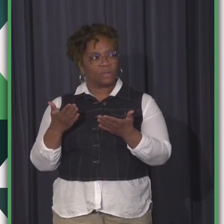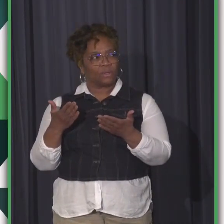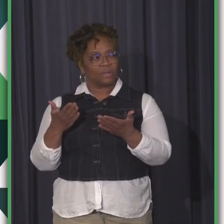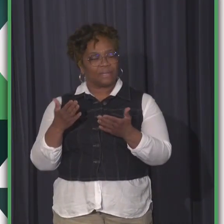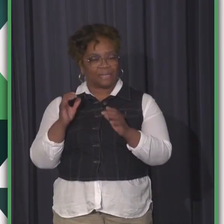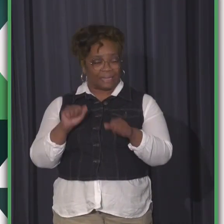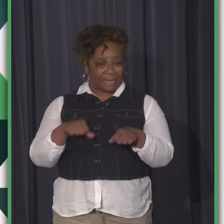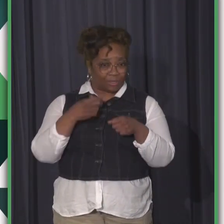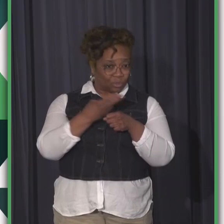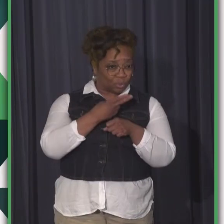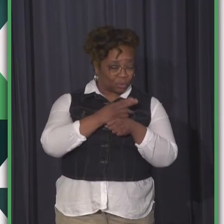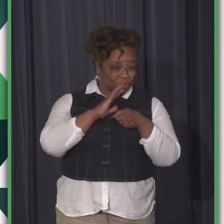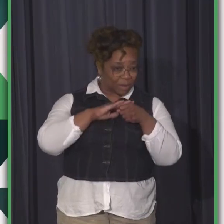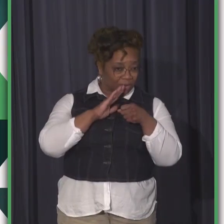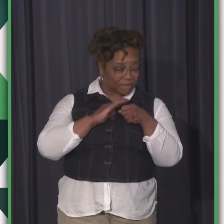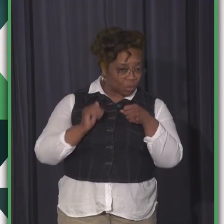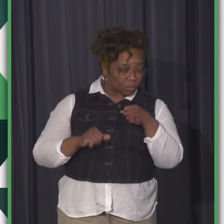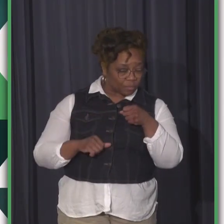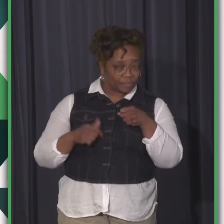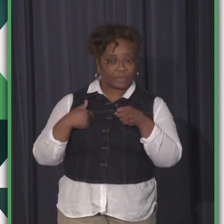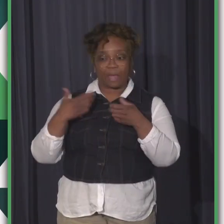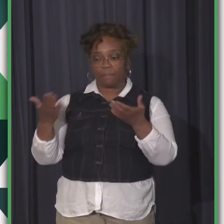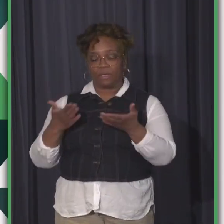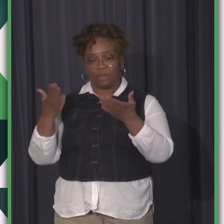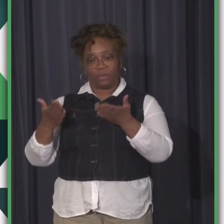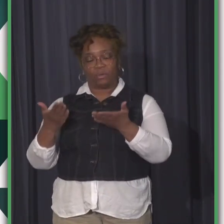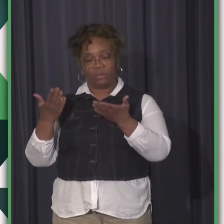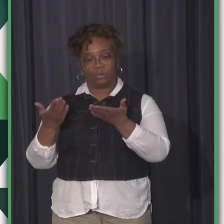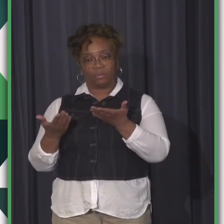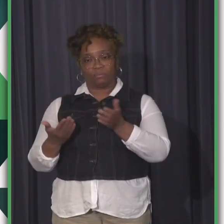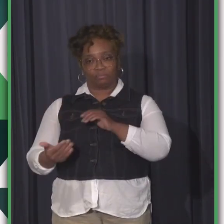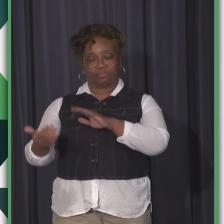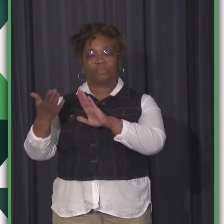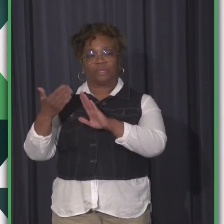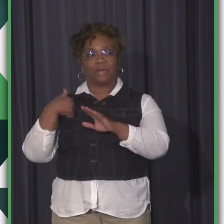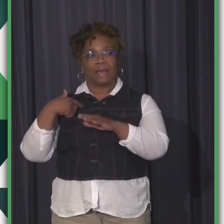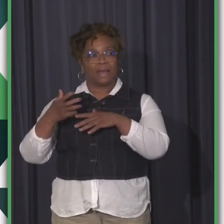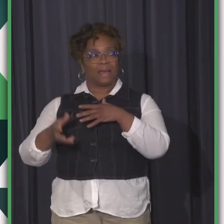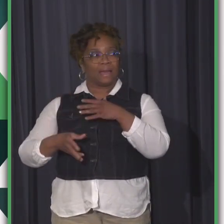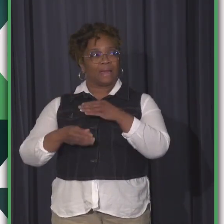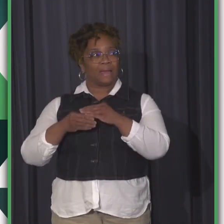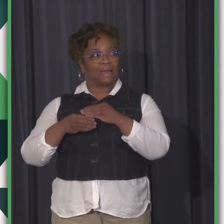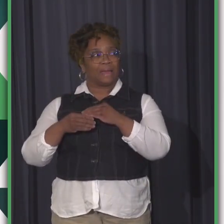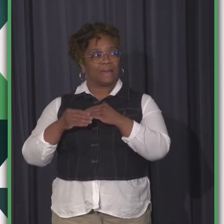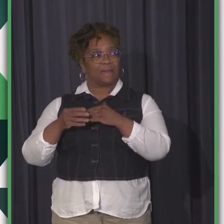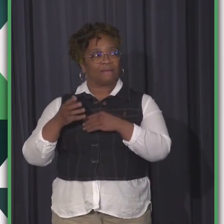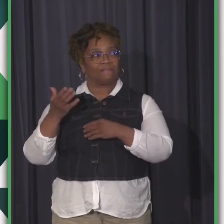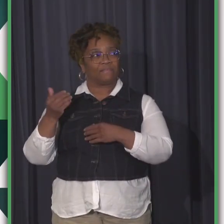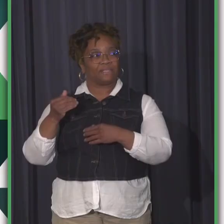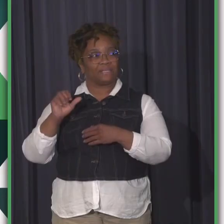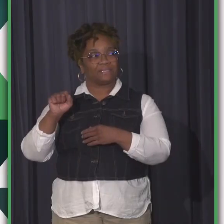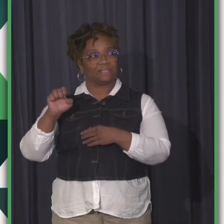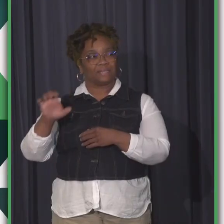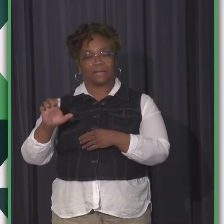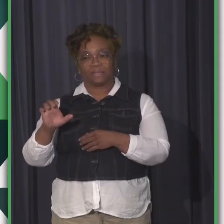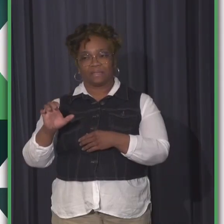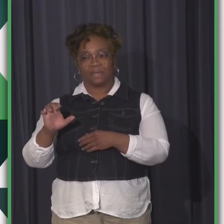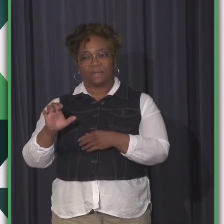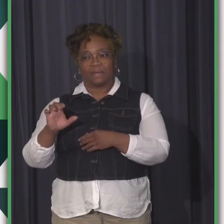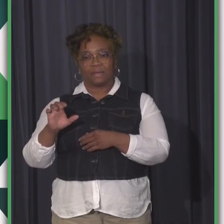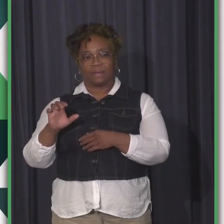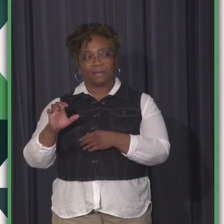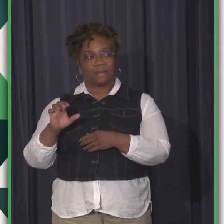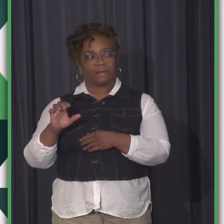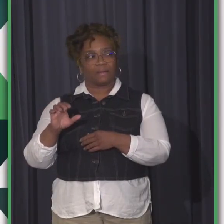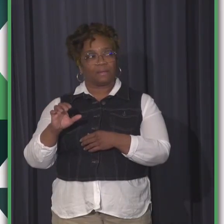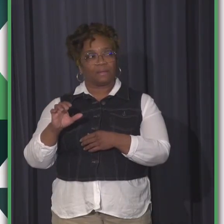you talk in the mic some more? The only reason why I'm in front of you all, and I would appreciate an extra 15 seconds to clock to reset, is because there's a noticeable absence